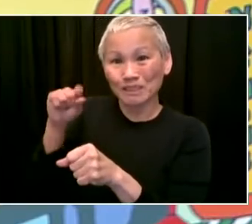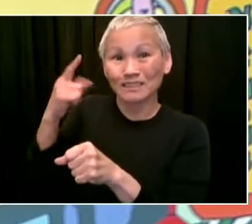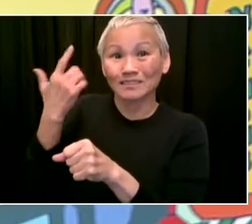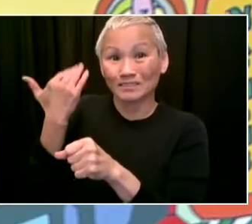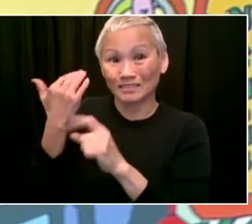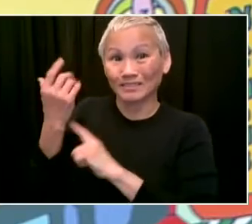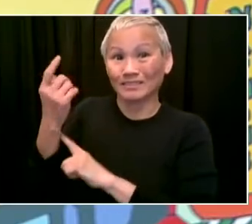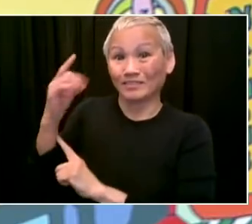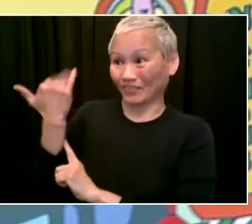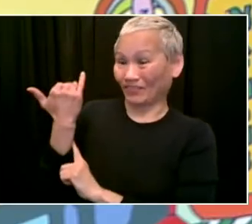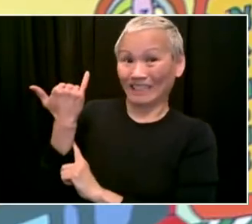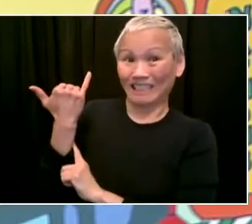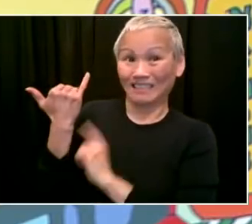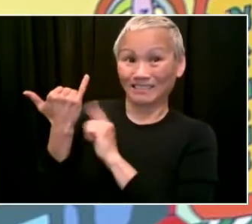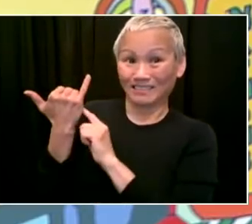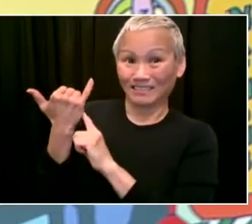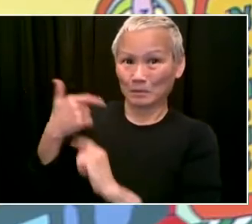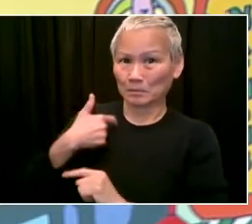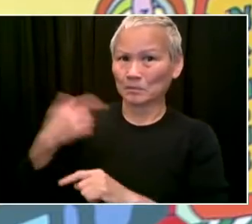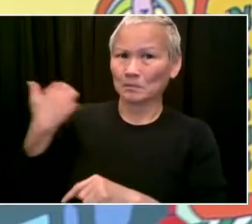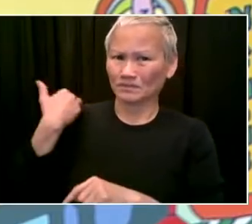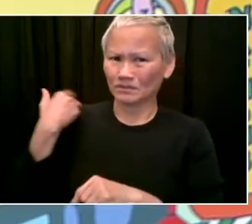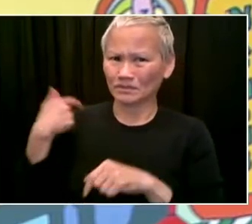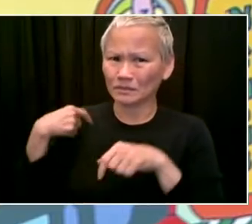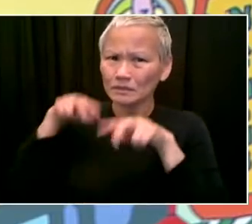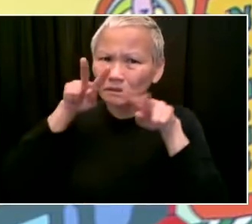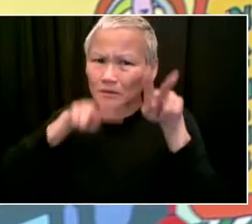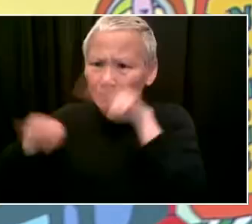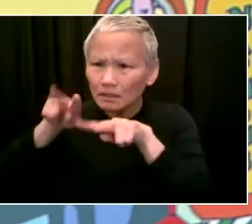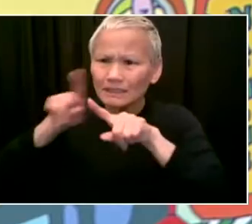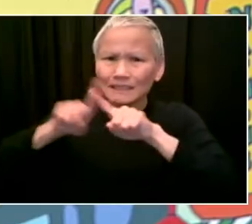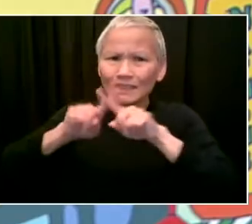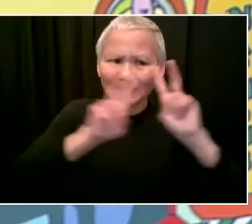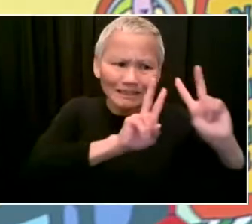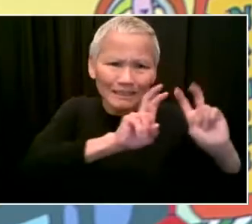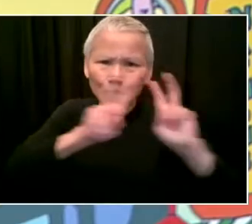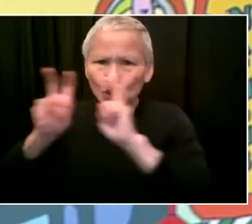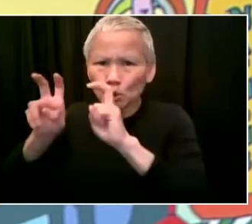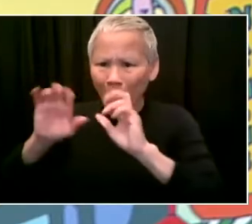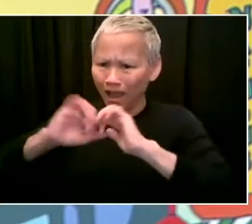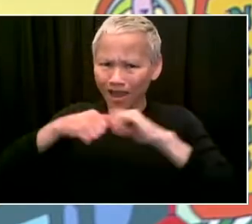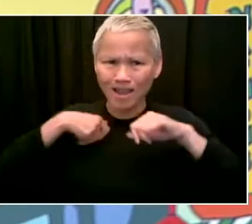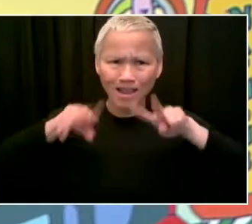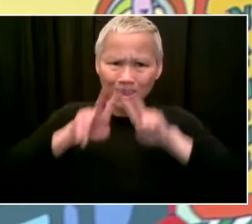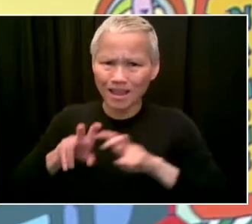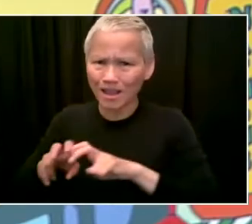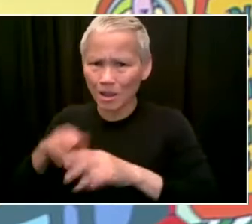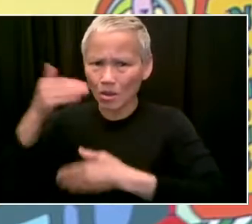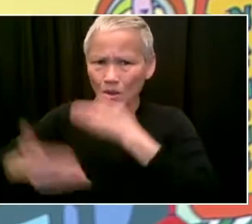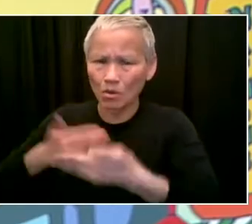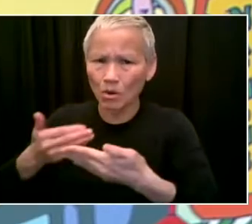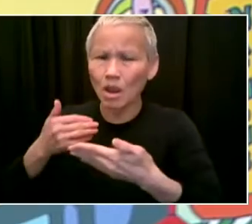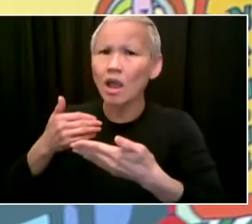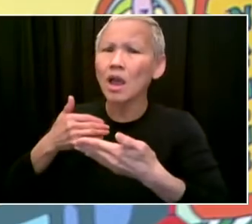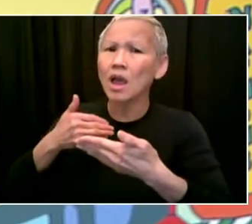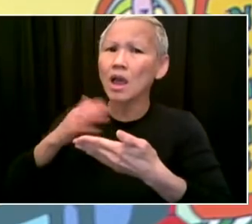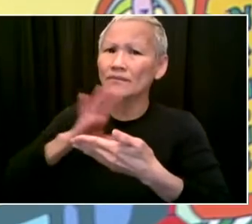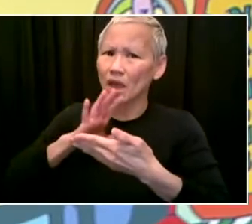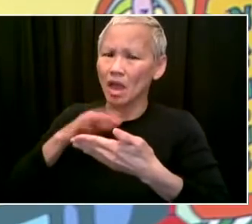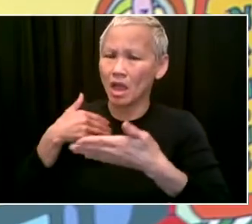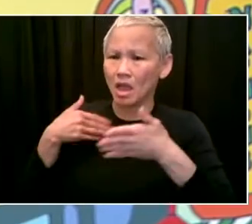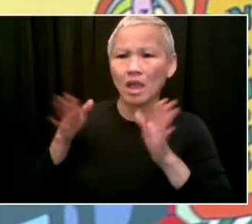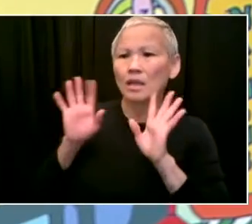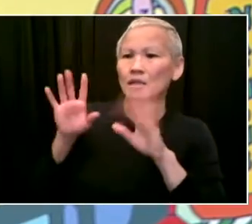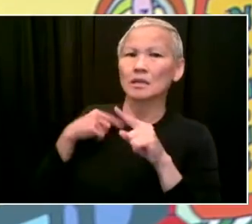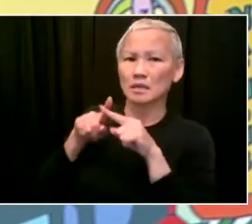issues, we all deferred to the Justice Department. I wish we hadn't. And I understand why we did, but I wish we hadn't. I've said very publicly that was a